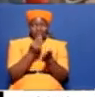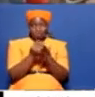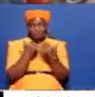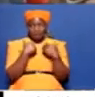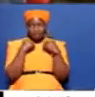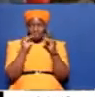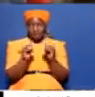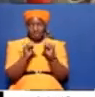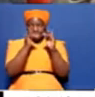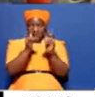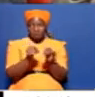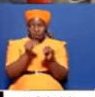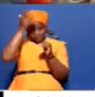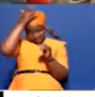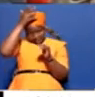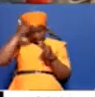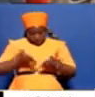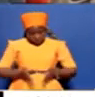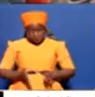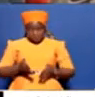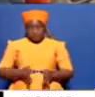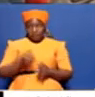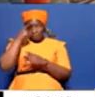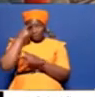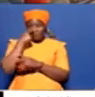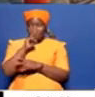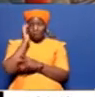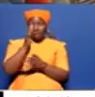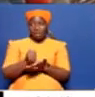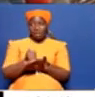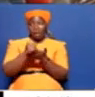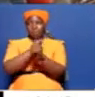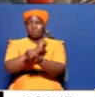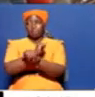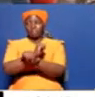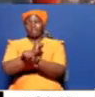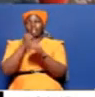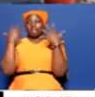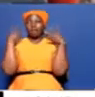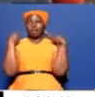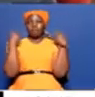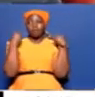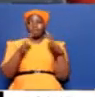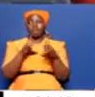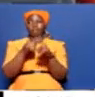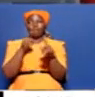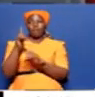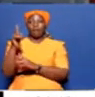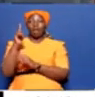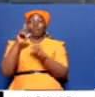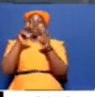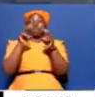new nursing and midwifery policy will help safeguard practitioners from legal issues and streamline the sector.